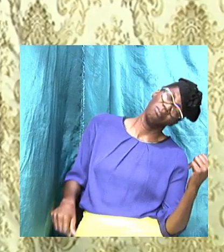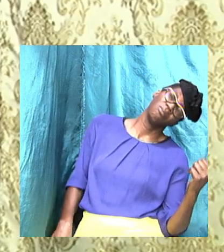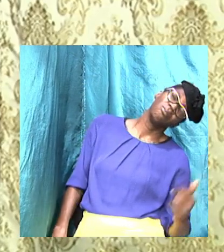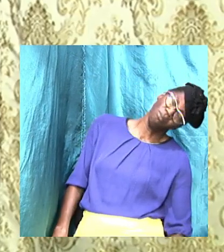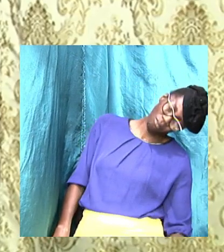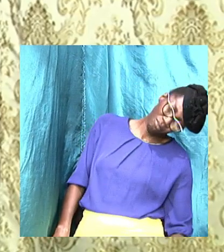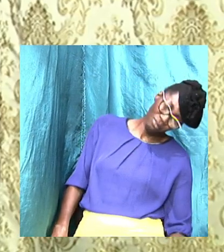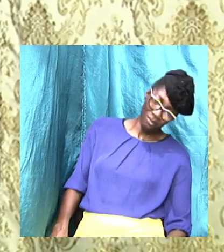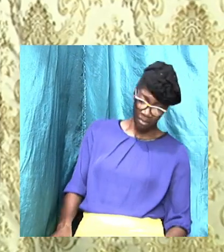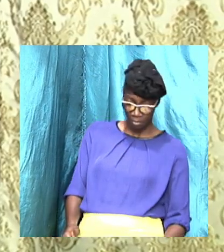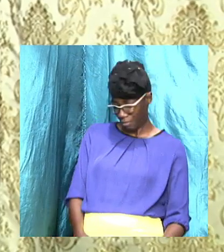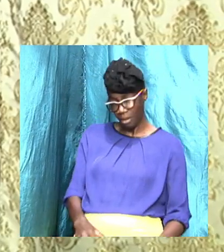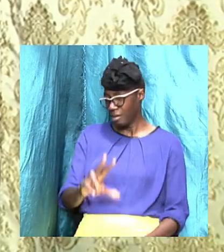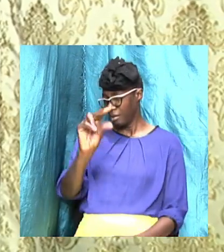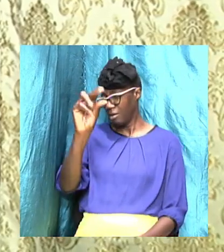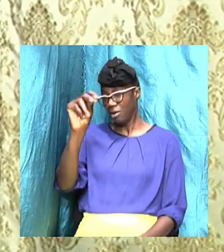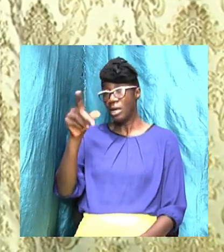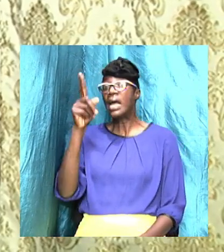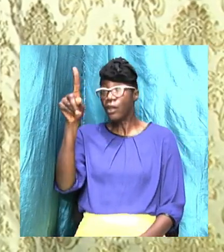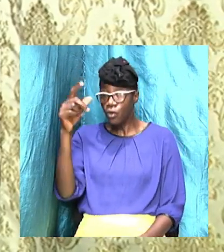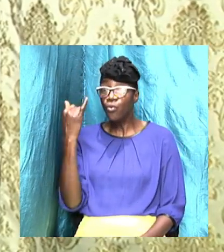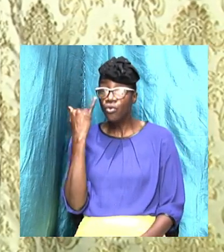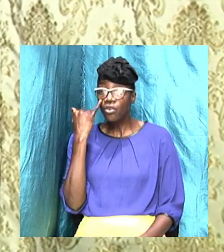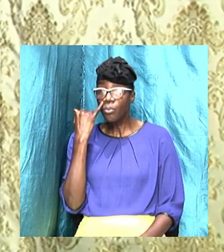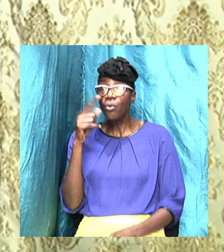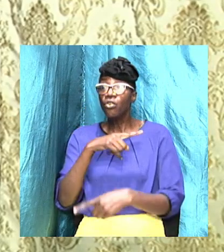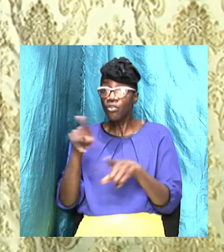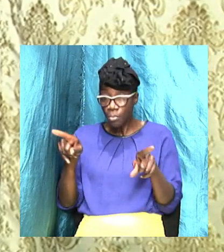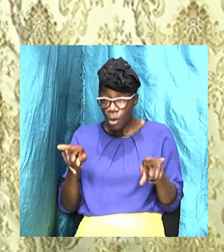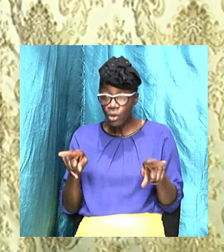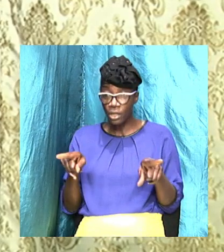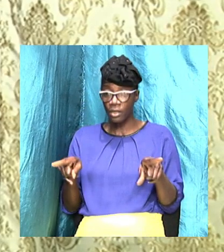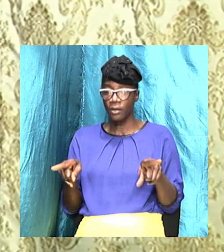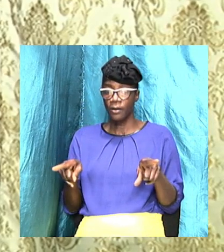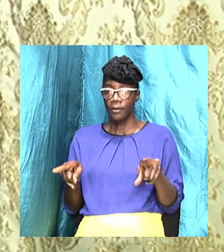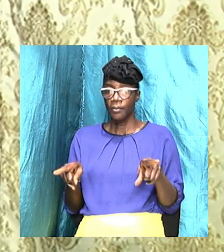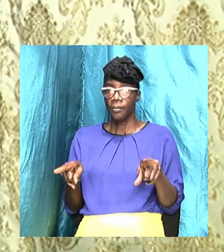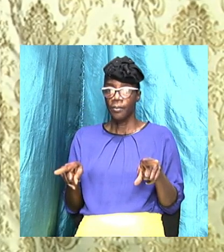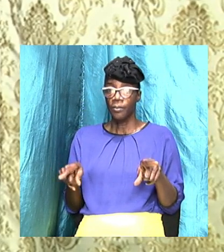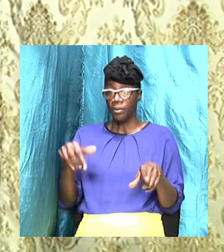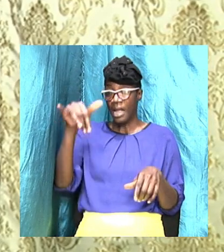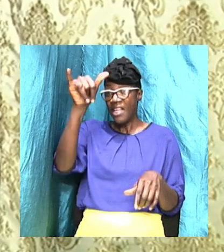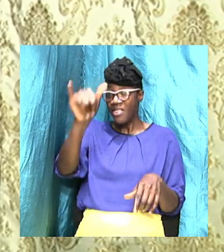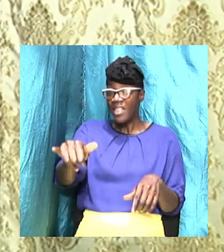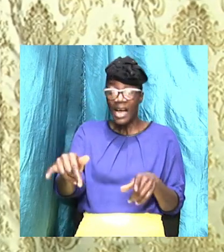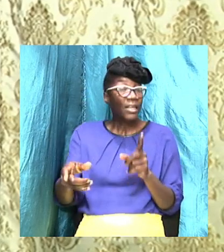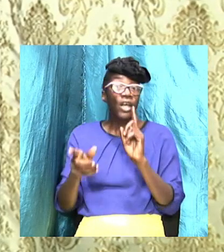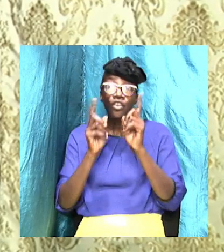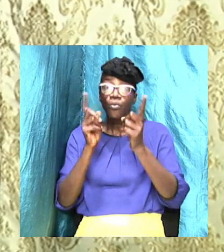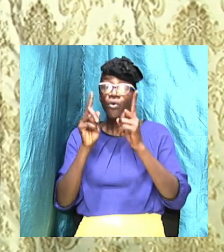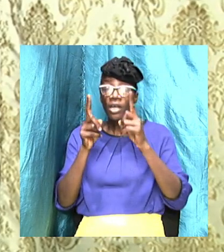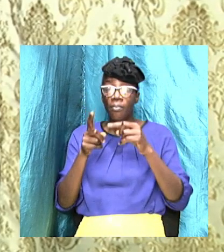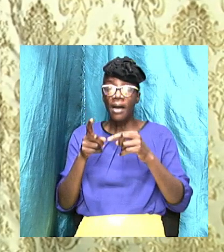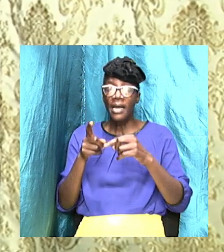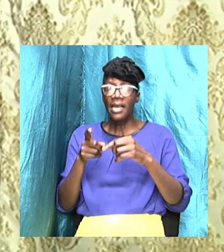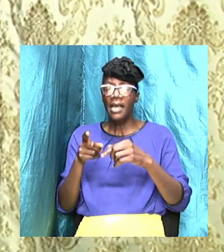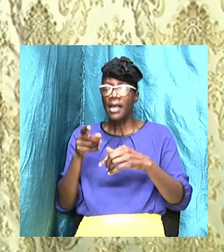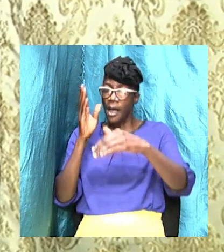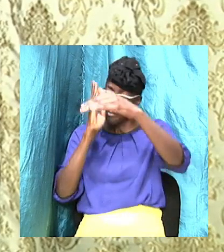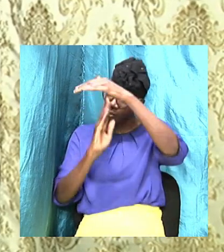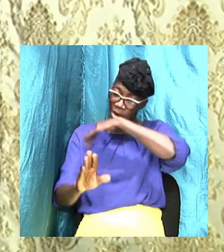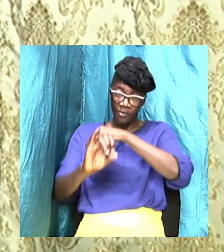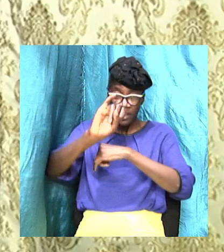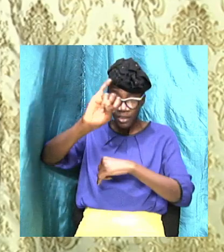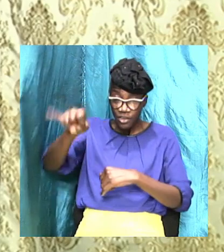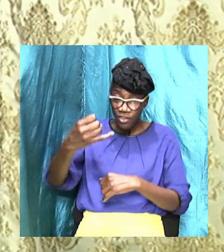mad and we're not drunk like you suppose. But we, amen, this is that which was spoken by the prophet Joel. This is the